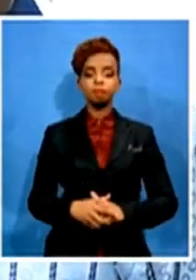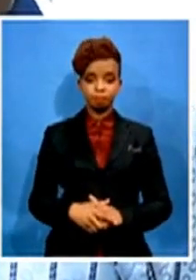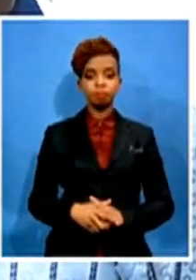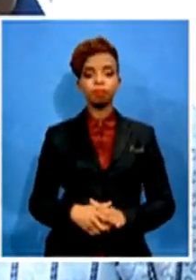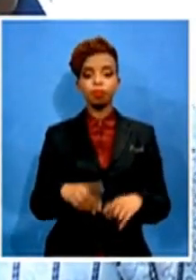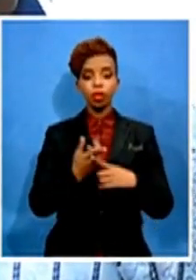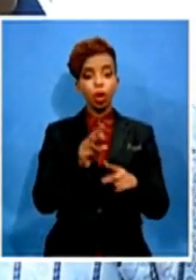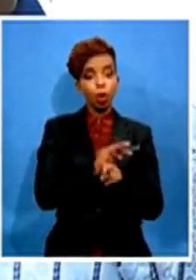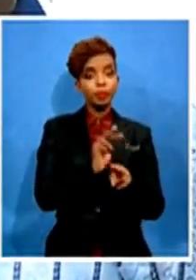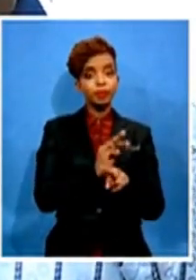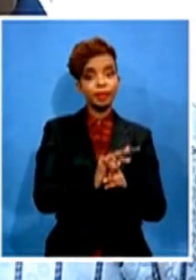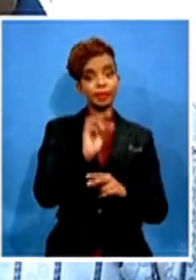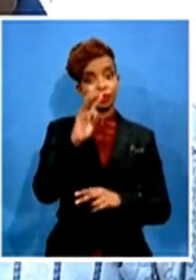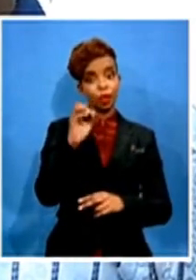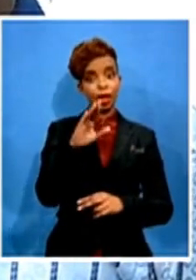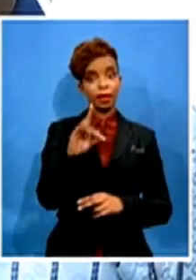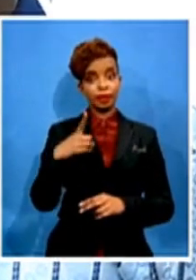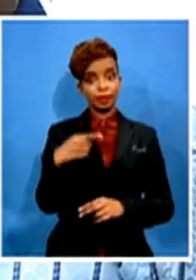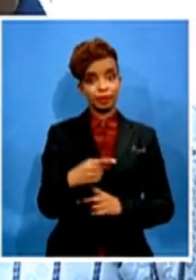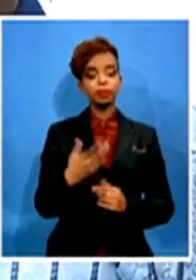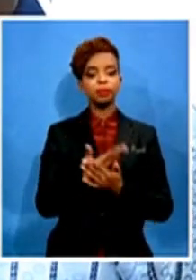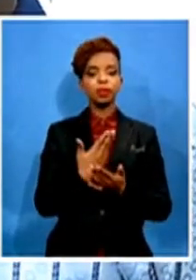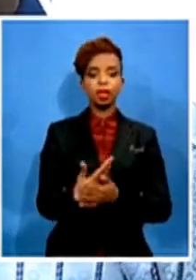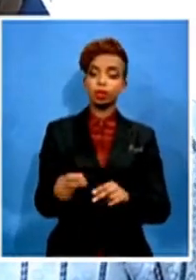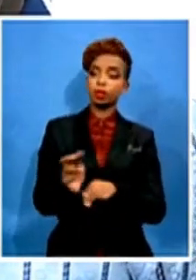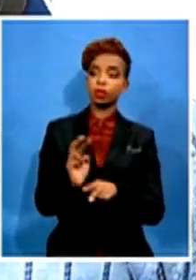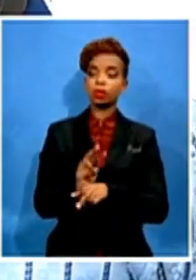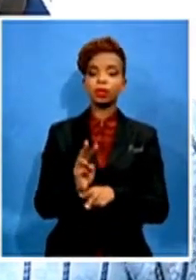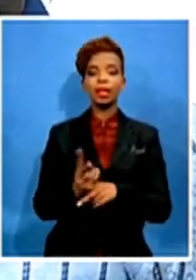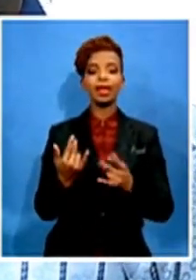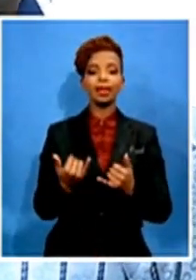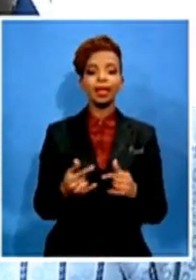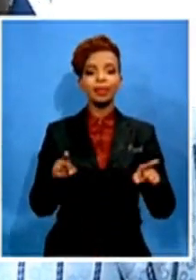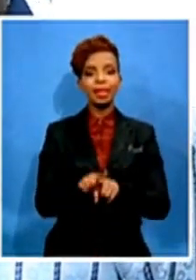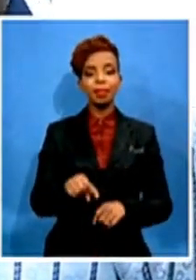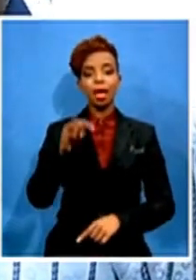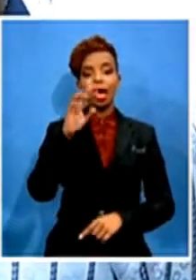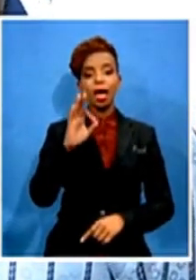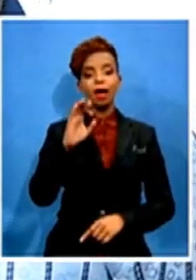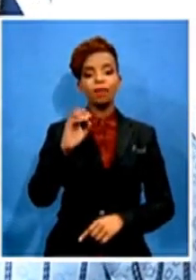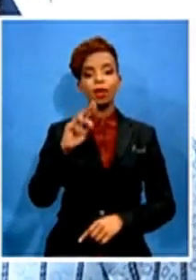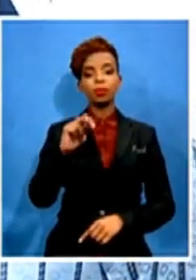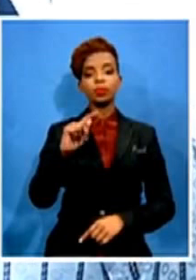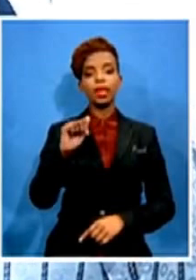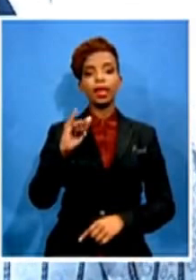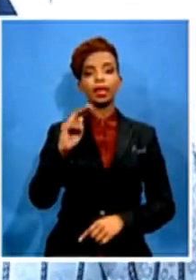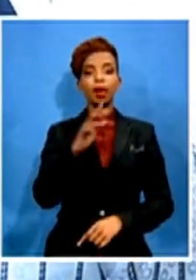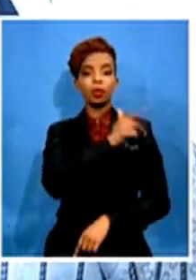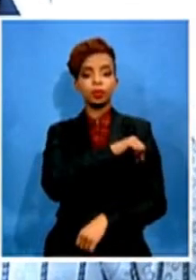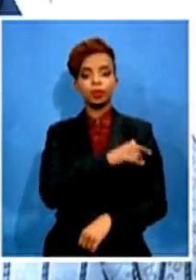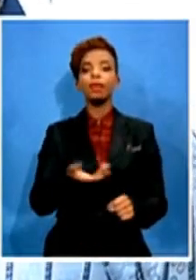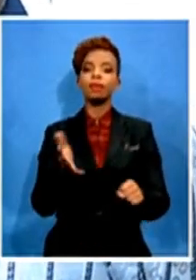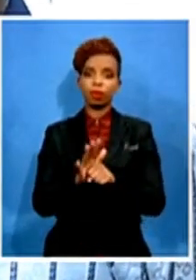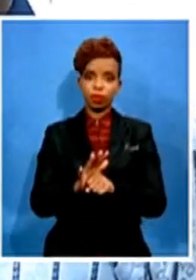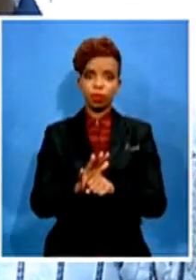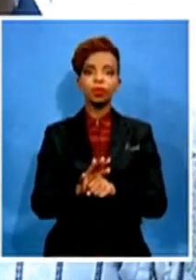people thought that the Gauteng hospitals were full. They were actually never full. Now it's clear because they were able to open that. So management has to take